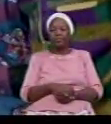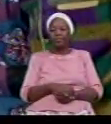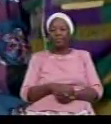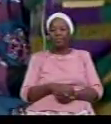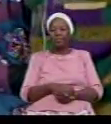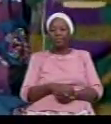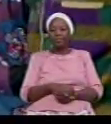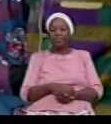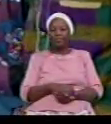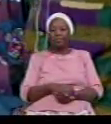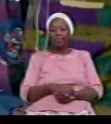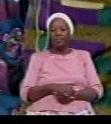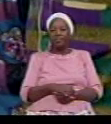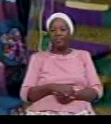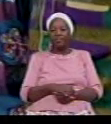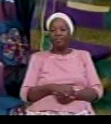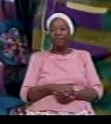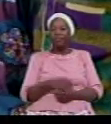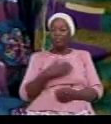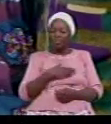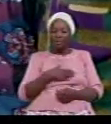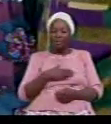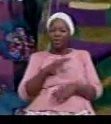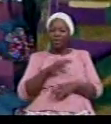Don't miss the fiber in them.